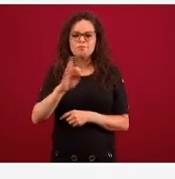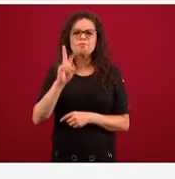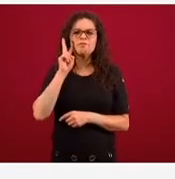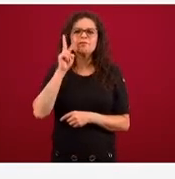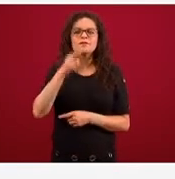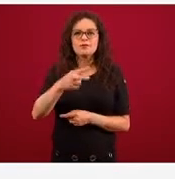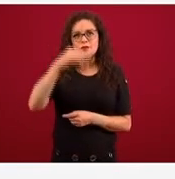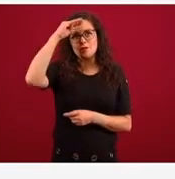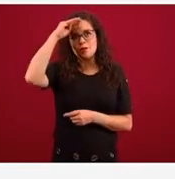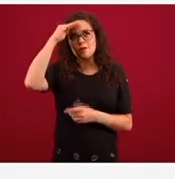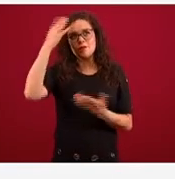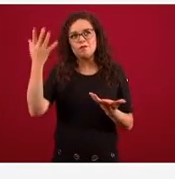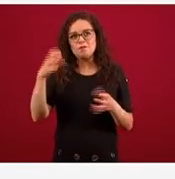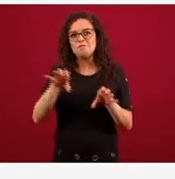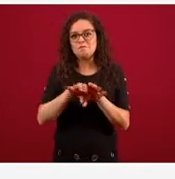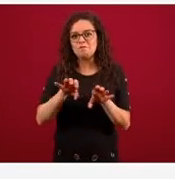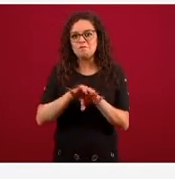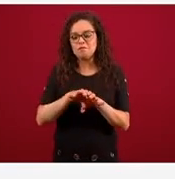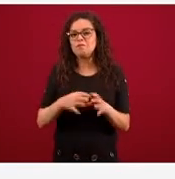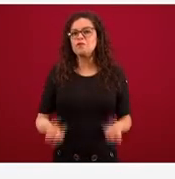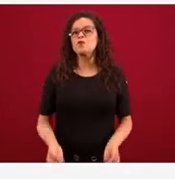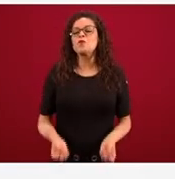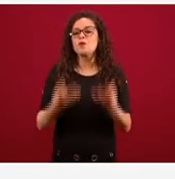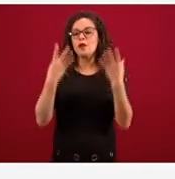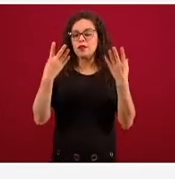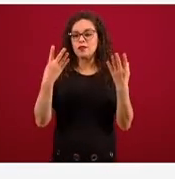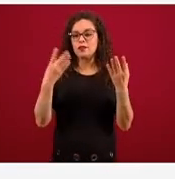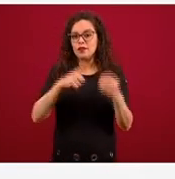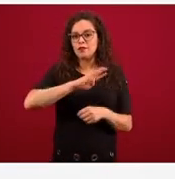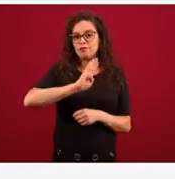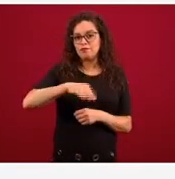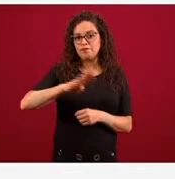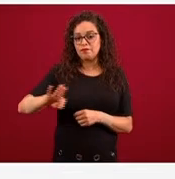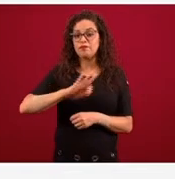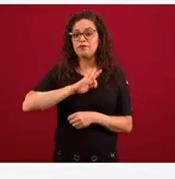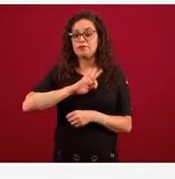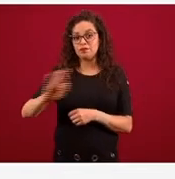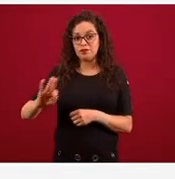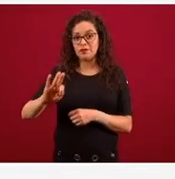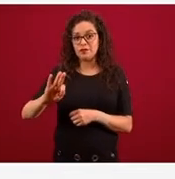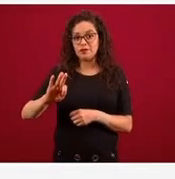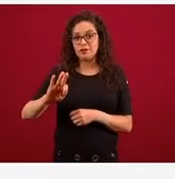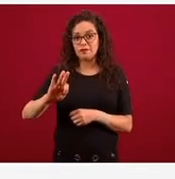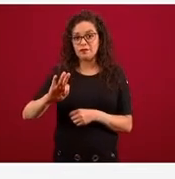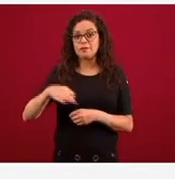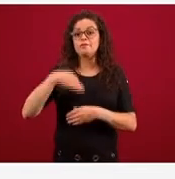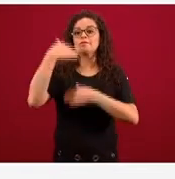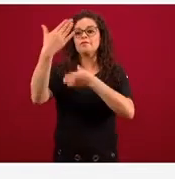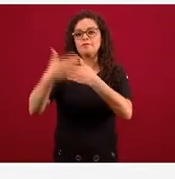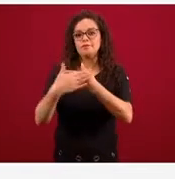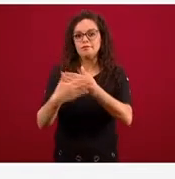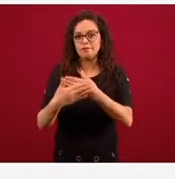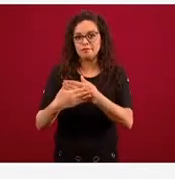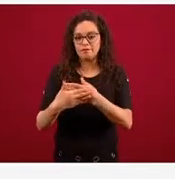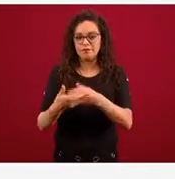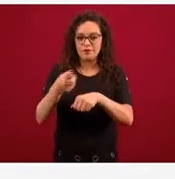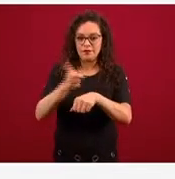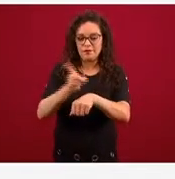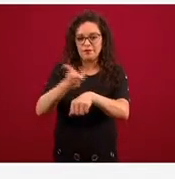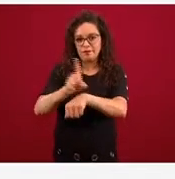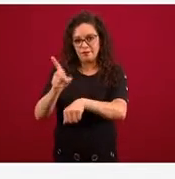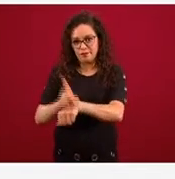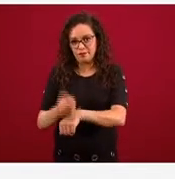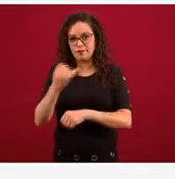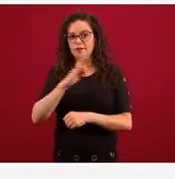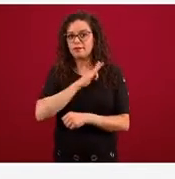expectativa, ¿sí?, expectation de for que how many cuántas deaths we defunciones might pudiéramos también consider esperar there will para be in the cada uno de future. los días, además And de we que can nos also ayudan a